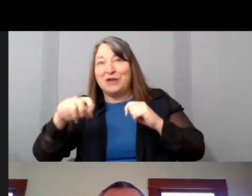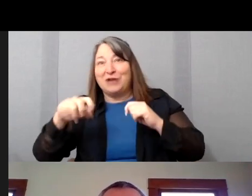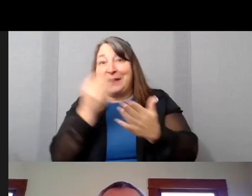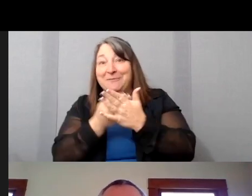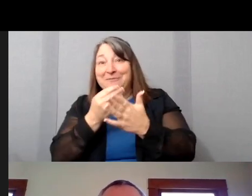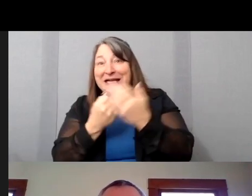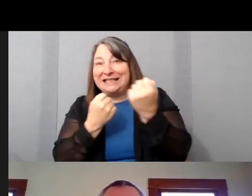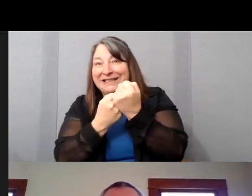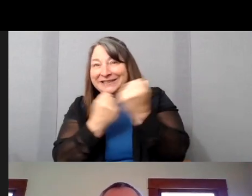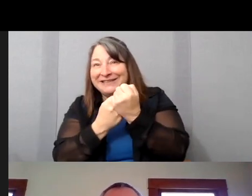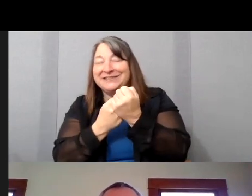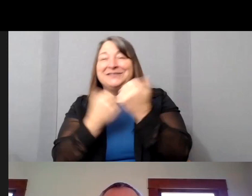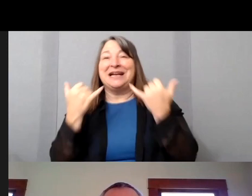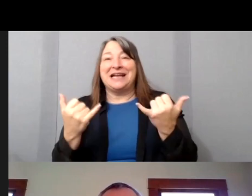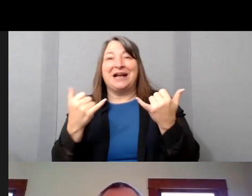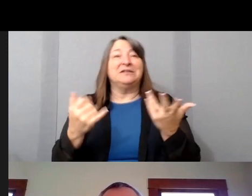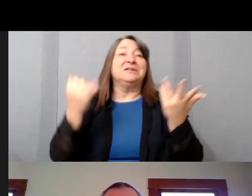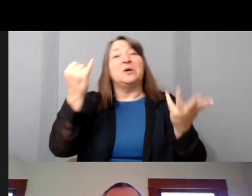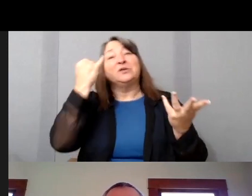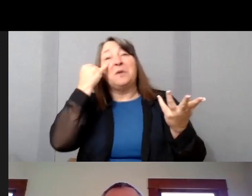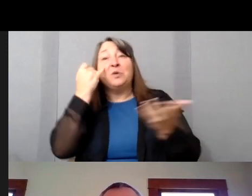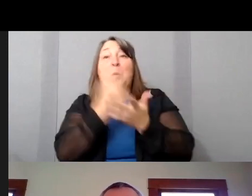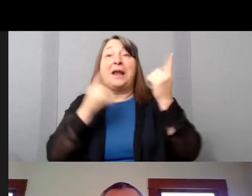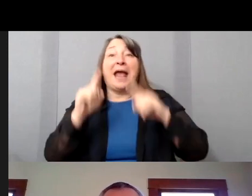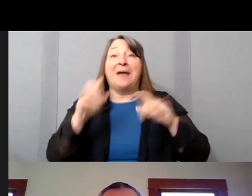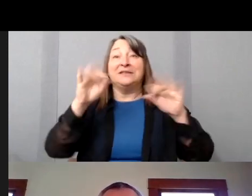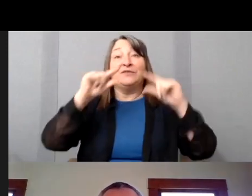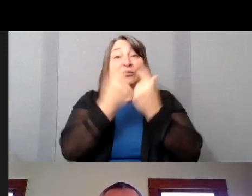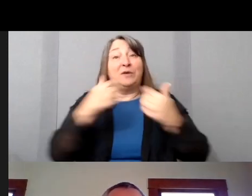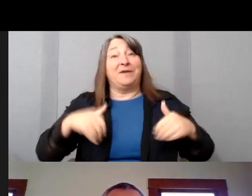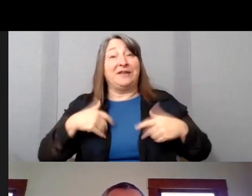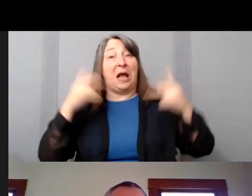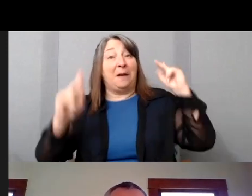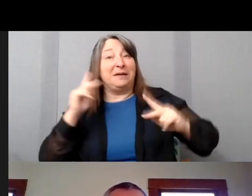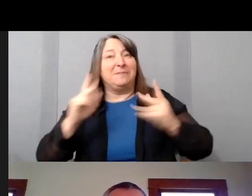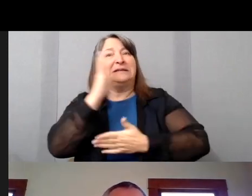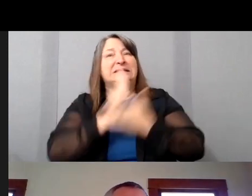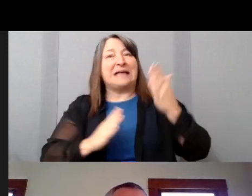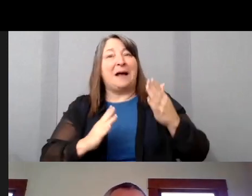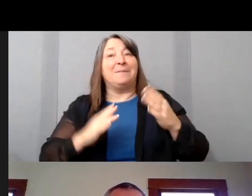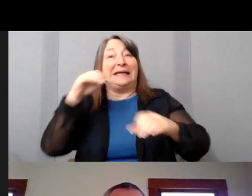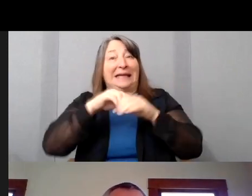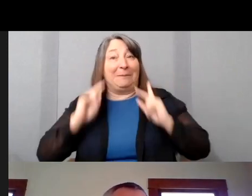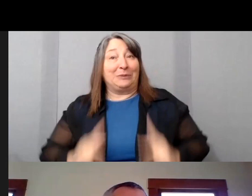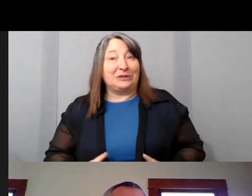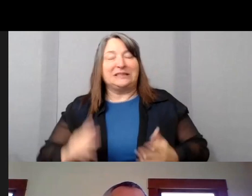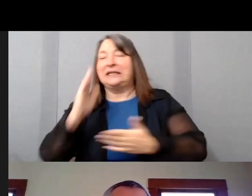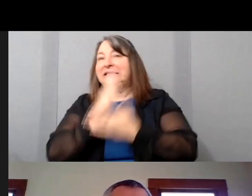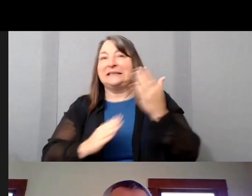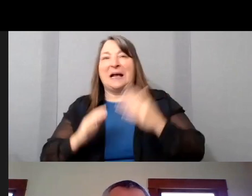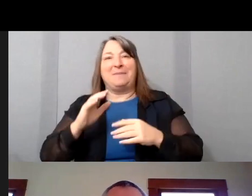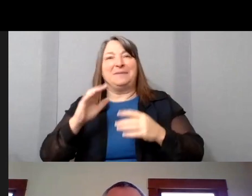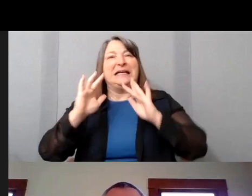very question. What happens if I take a group of young people? Some of them get in-person mentoring, some of them get e-mentoring, some of them get